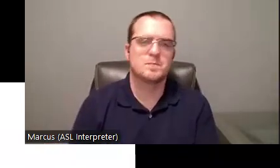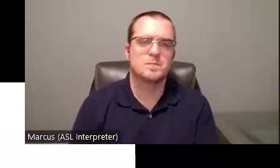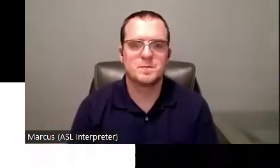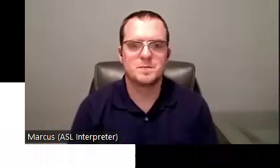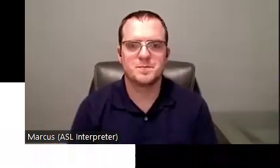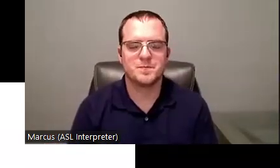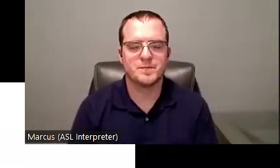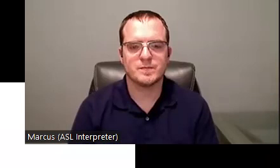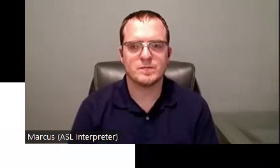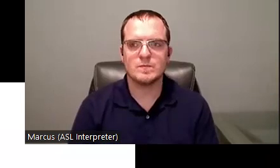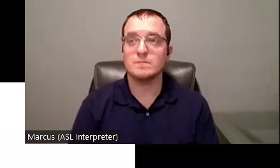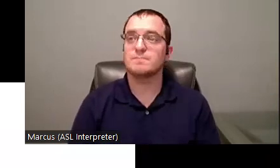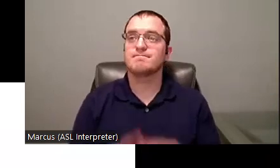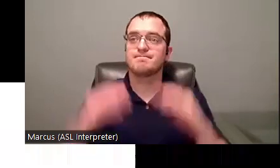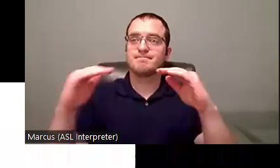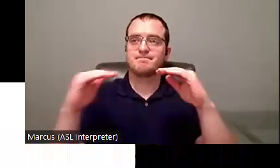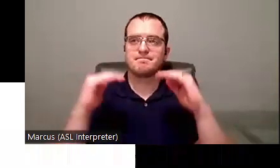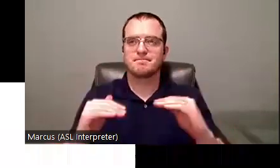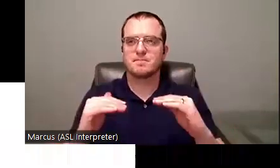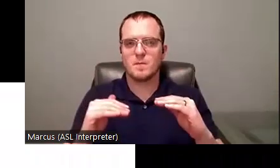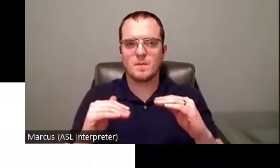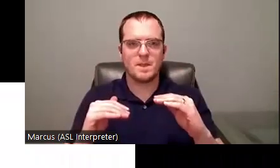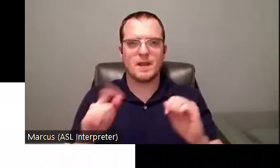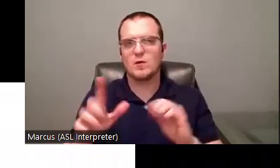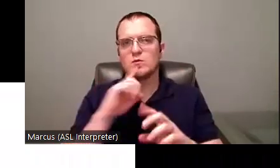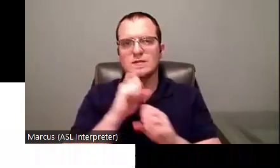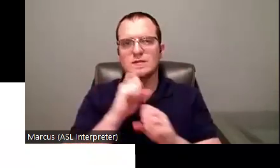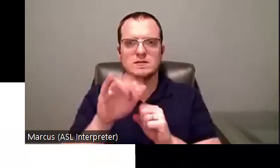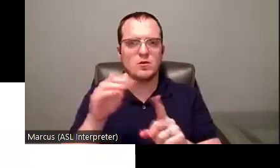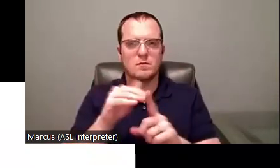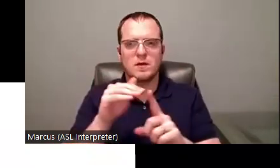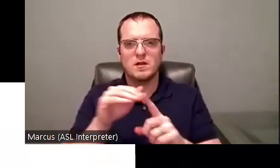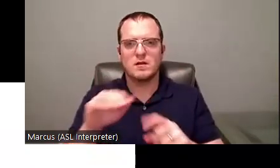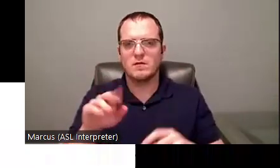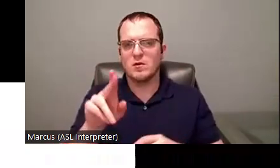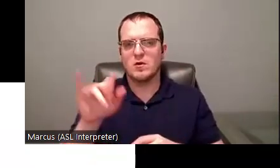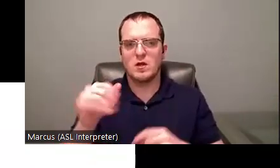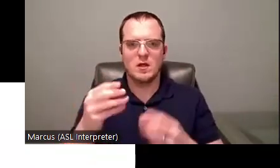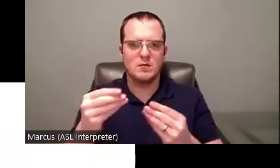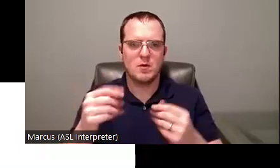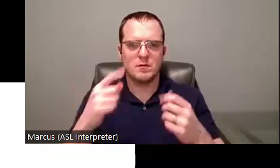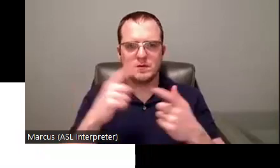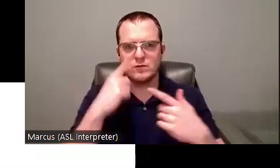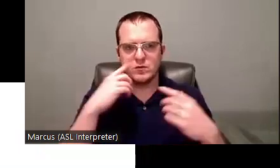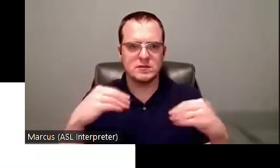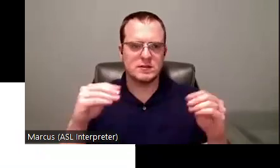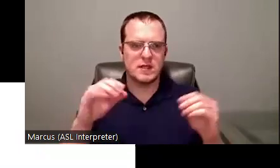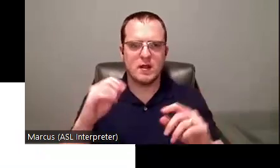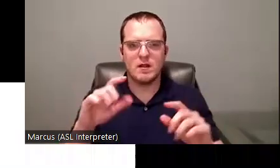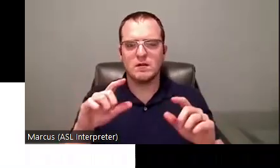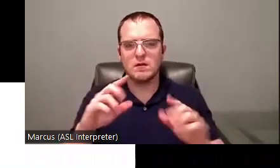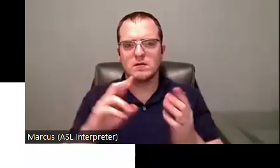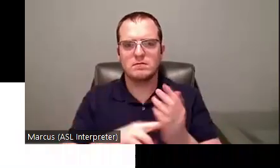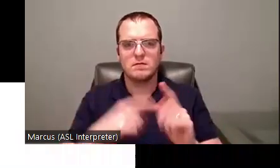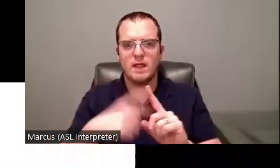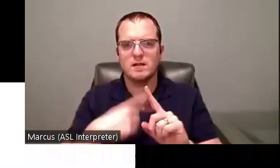Our next announcement, a reminder related to URA properties that are available for sale and lease. And Lindsay